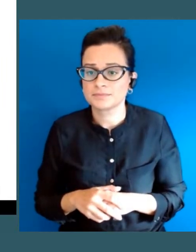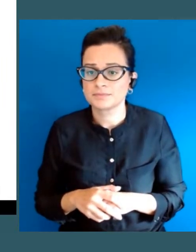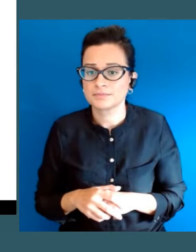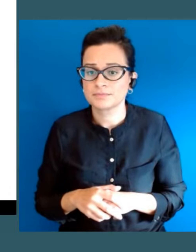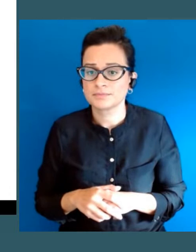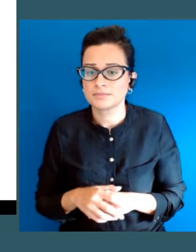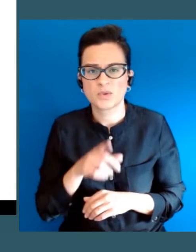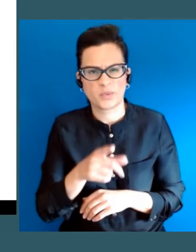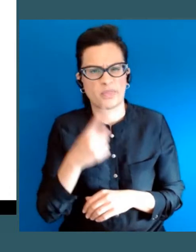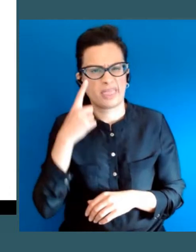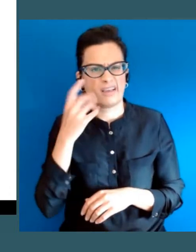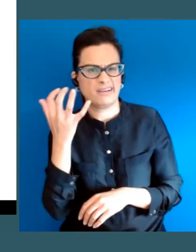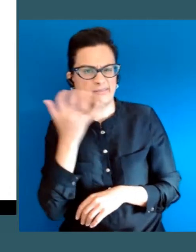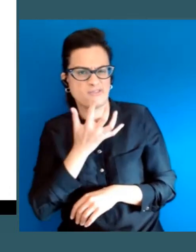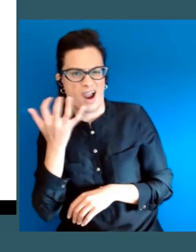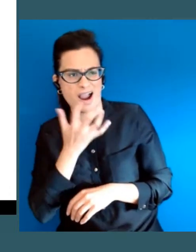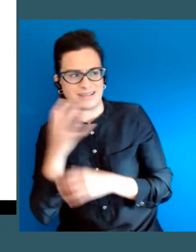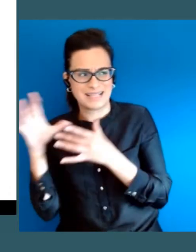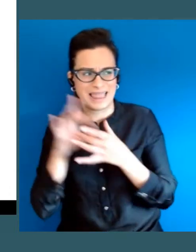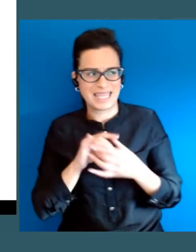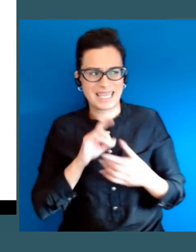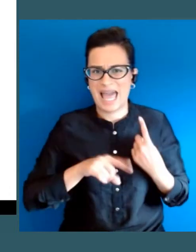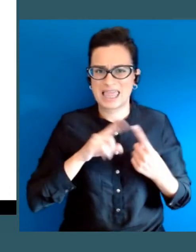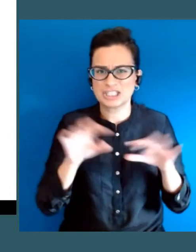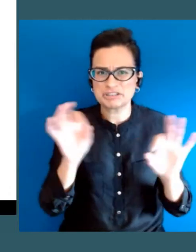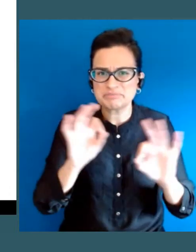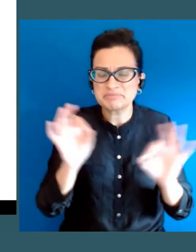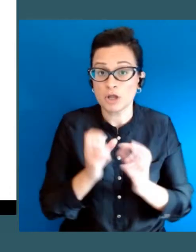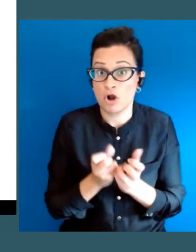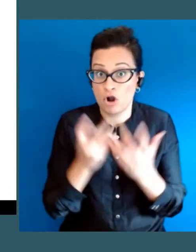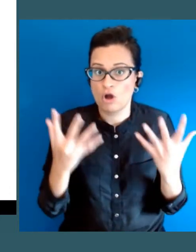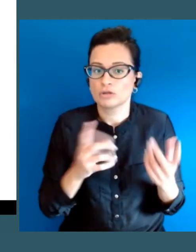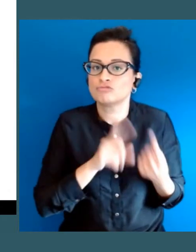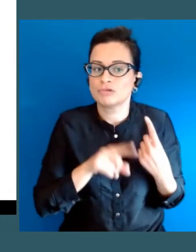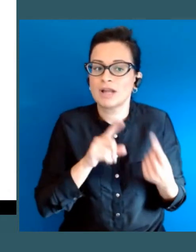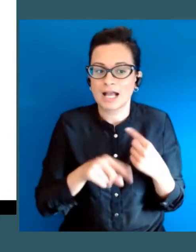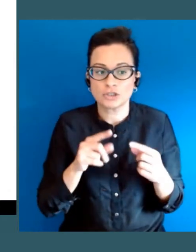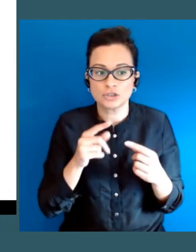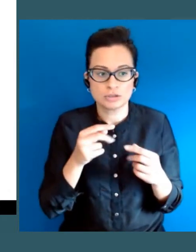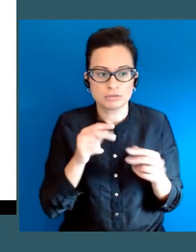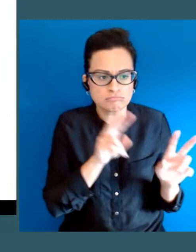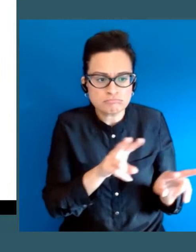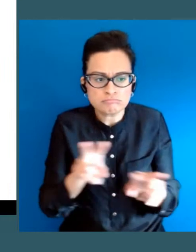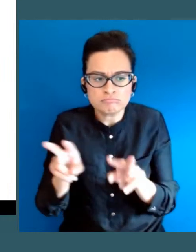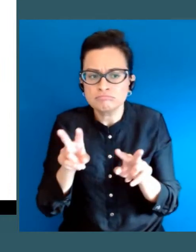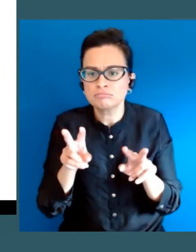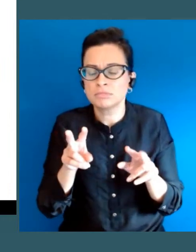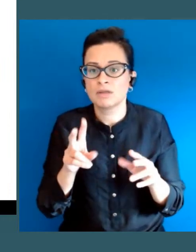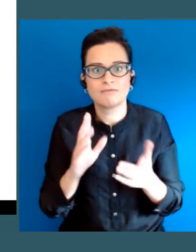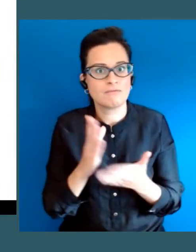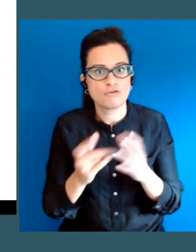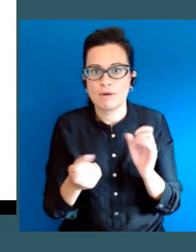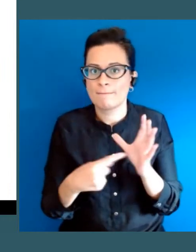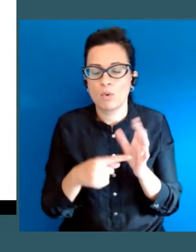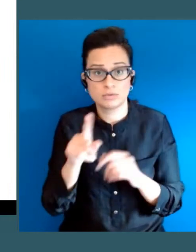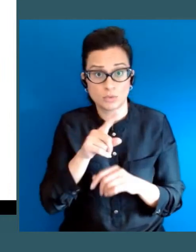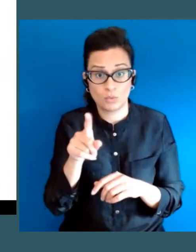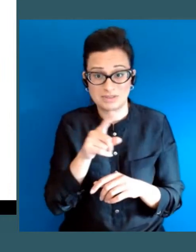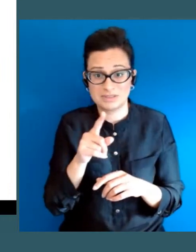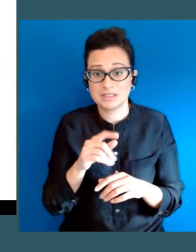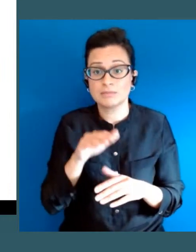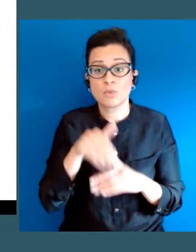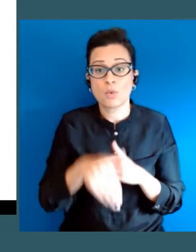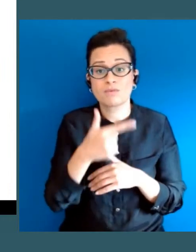rice doesn't cause allergy, and many reactions to foods were seen. It's important to note that more than 70% was